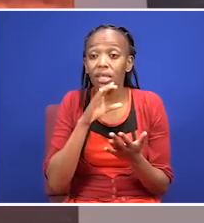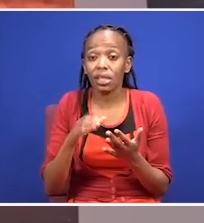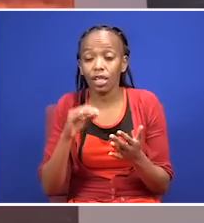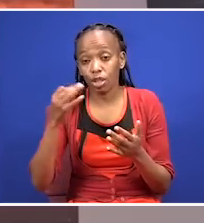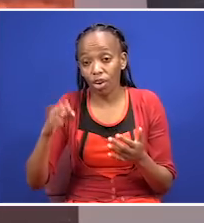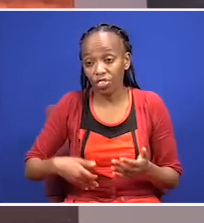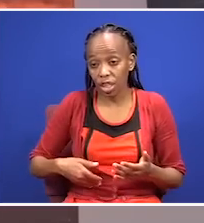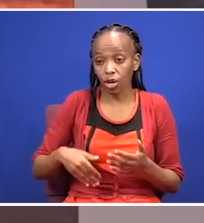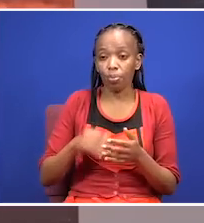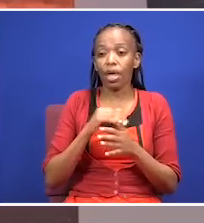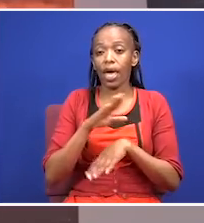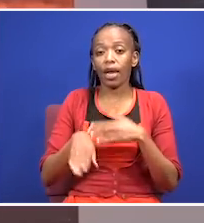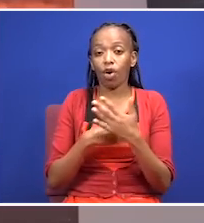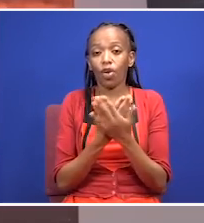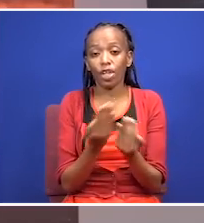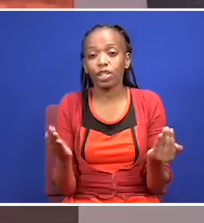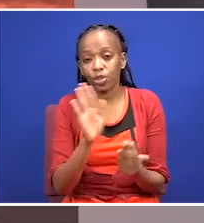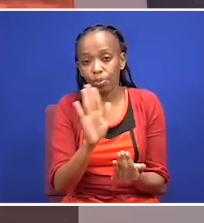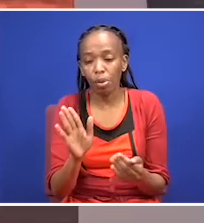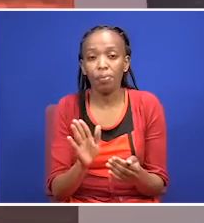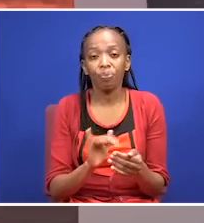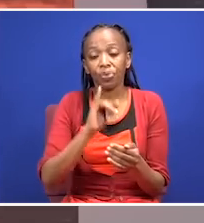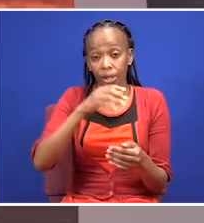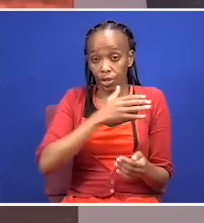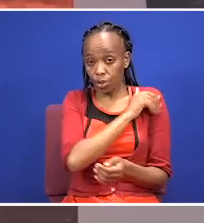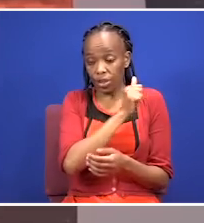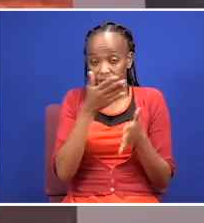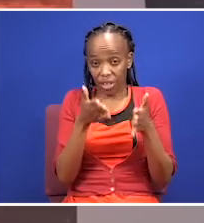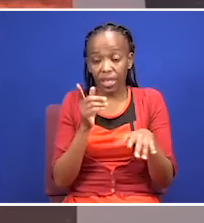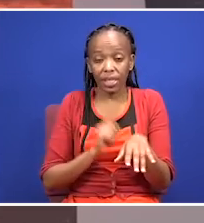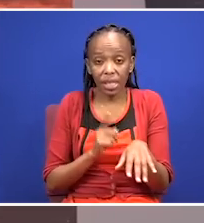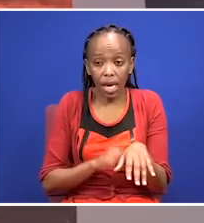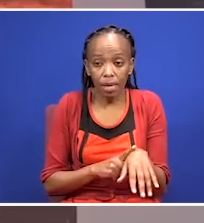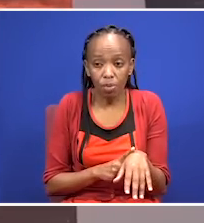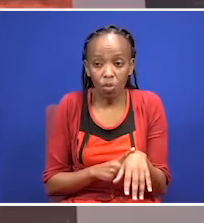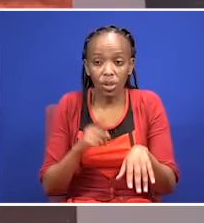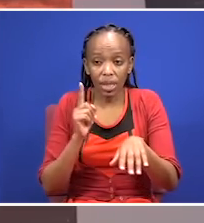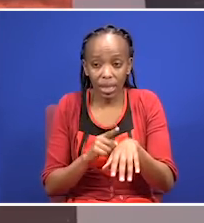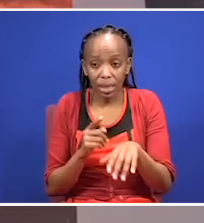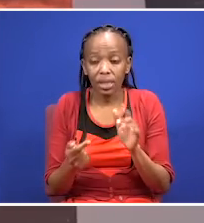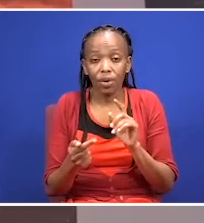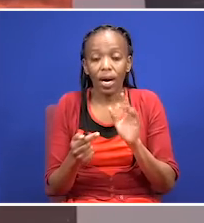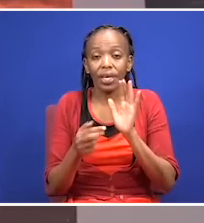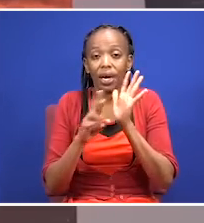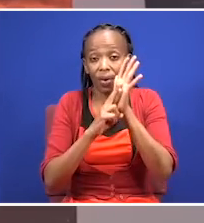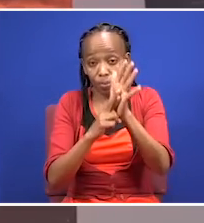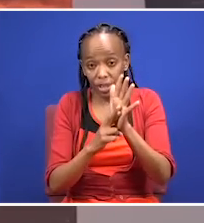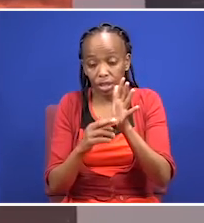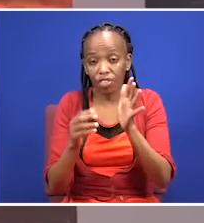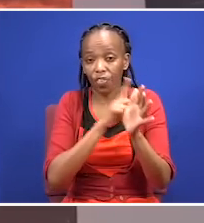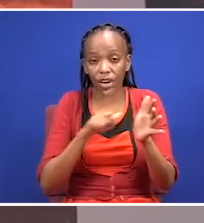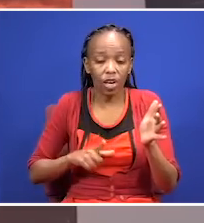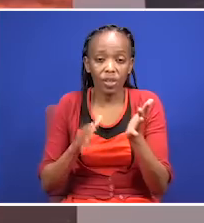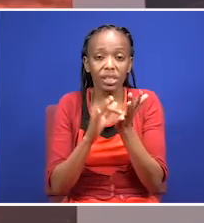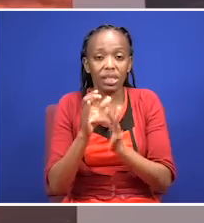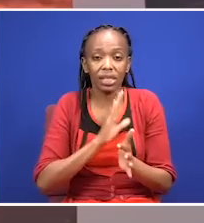jacob and their offspring joseph in this sense was a type of our lord jesus christ through whom all